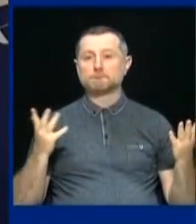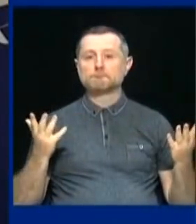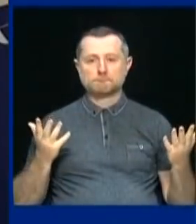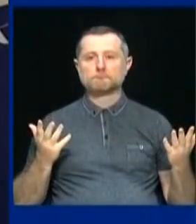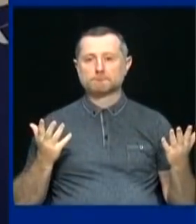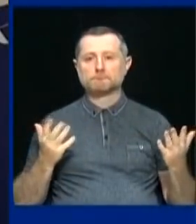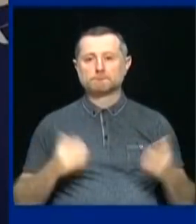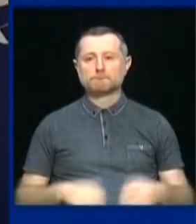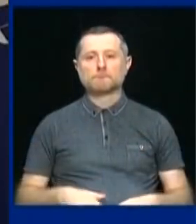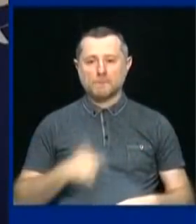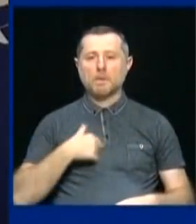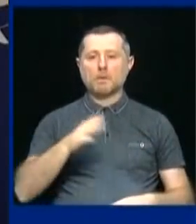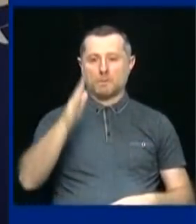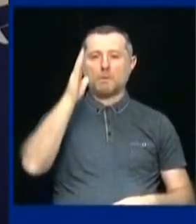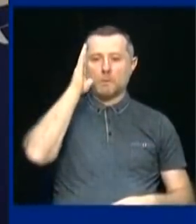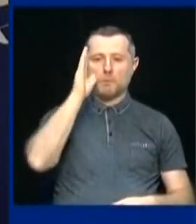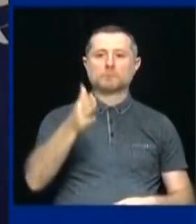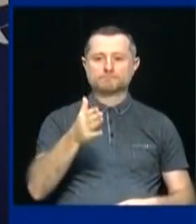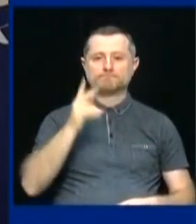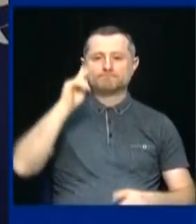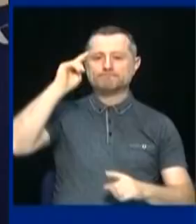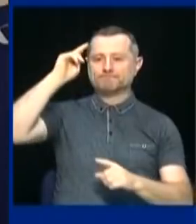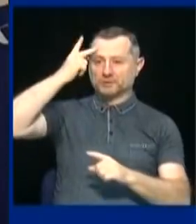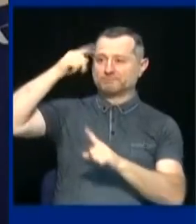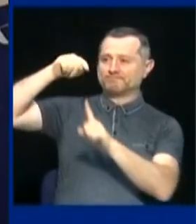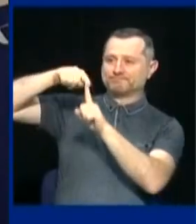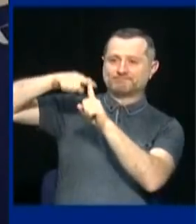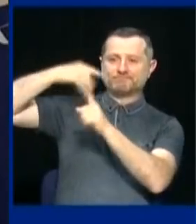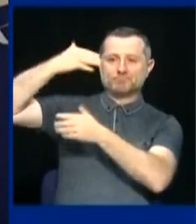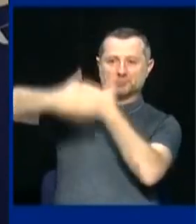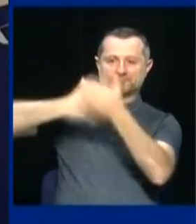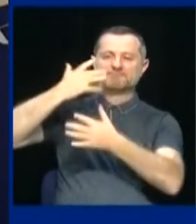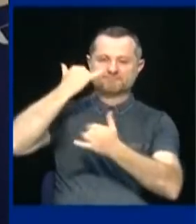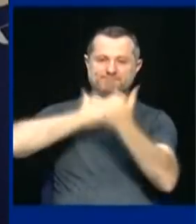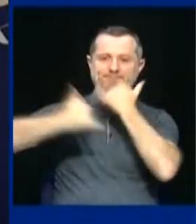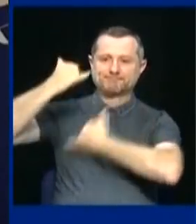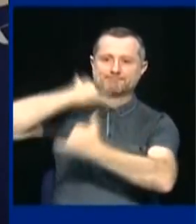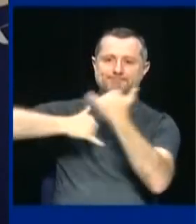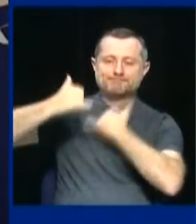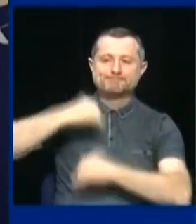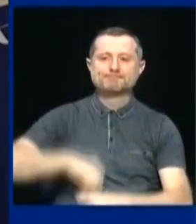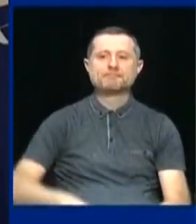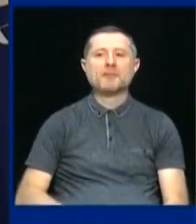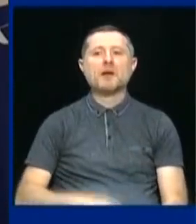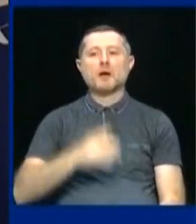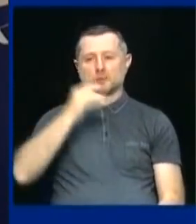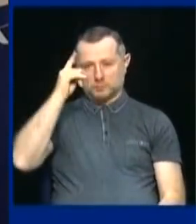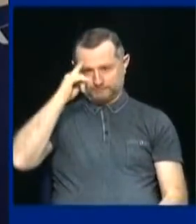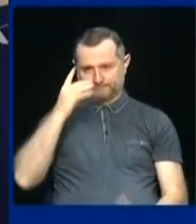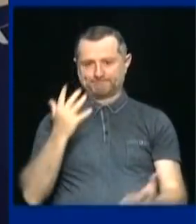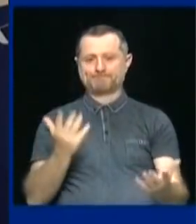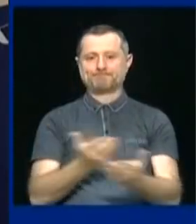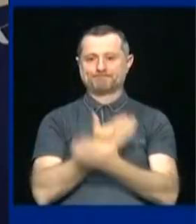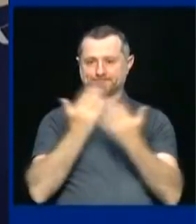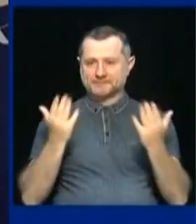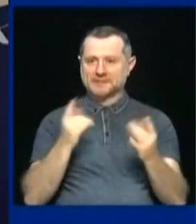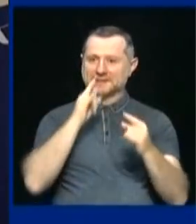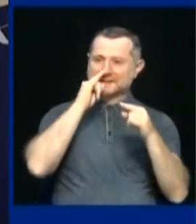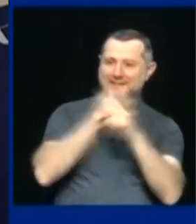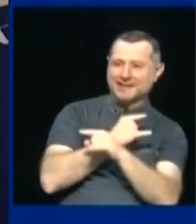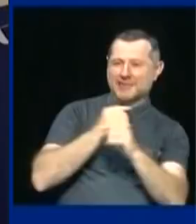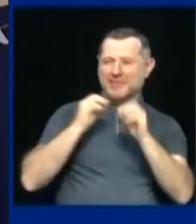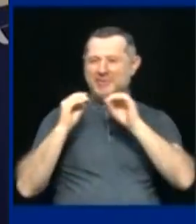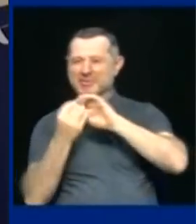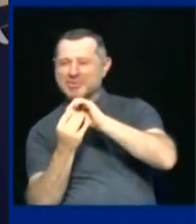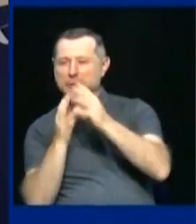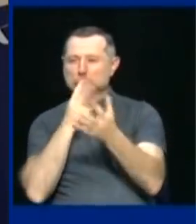political process is flawed, and I understand their cynicism and distrust and disappointment now. But don't